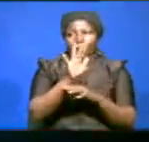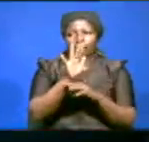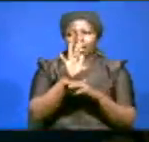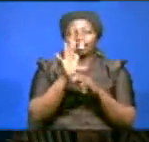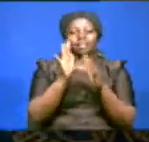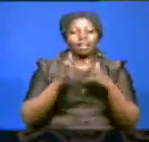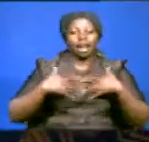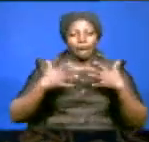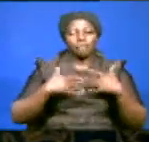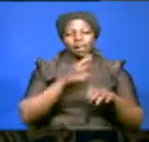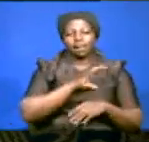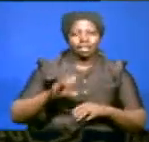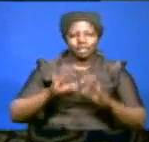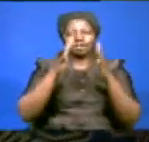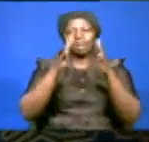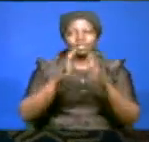Merry Christmas.